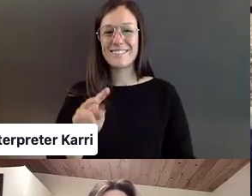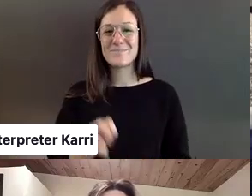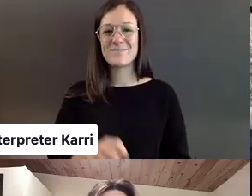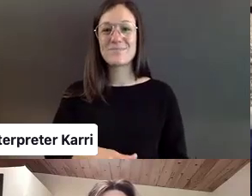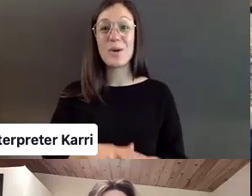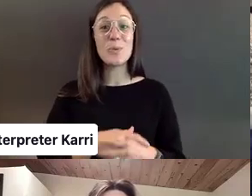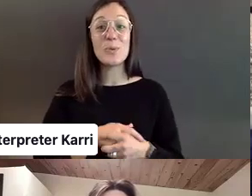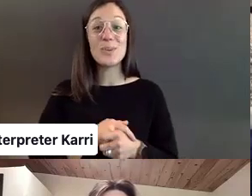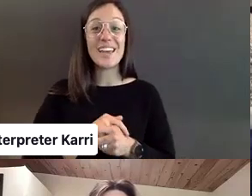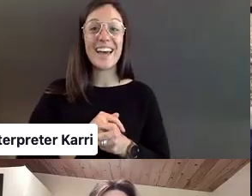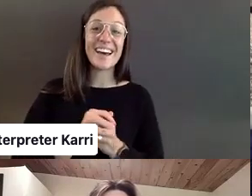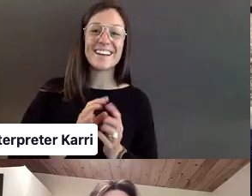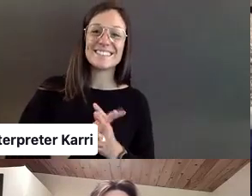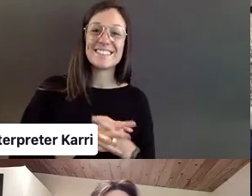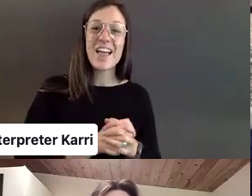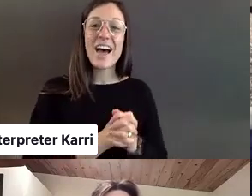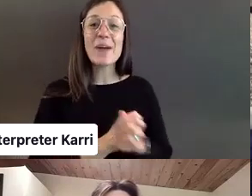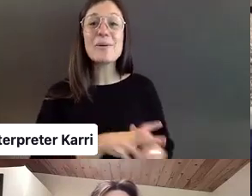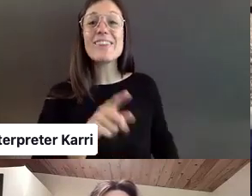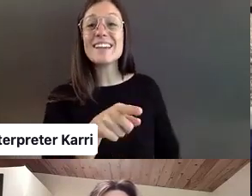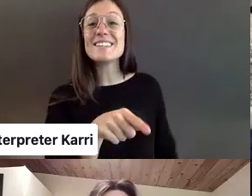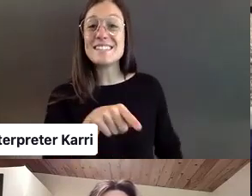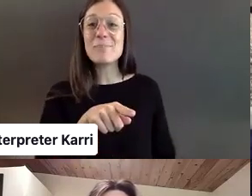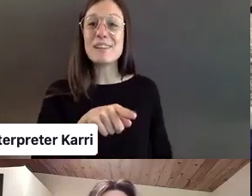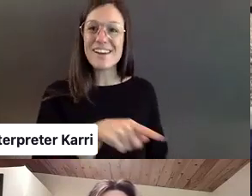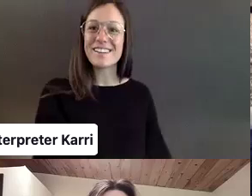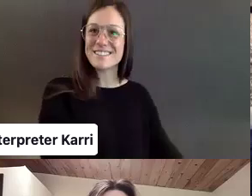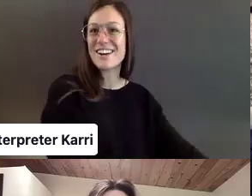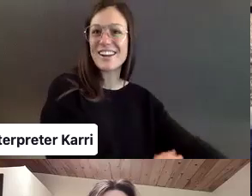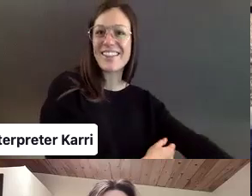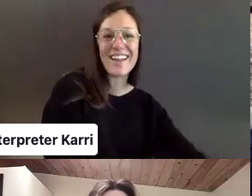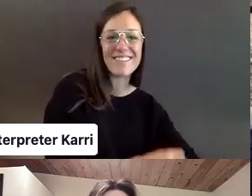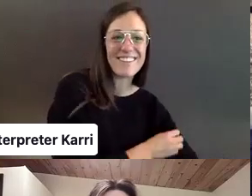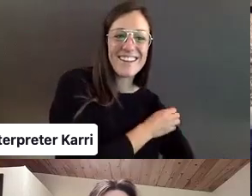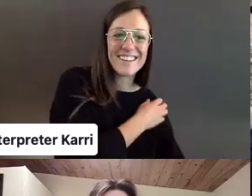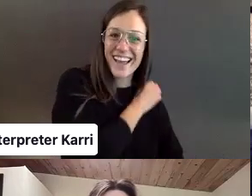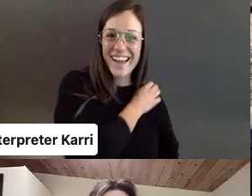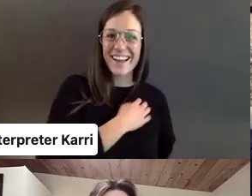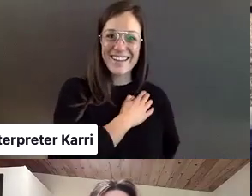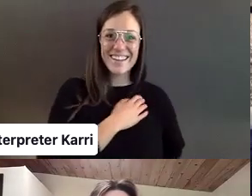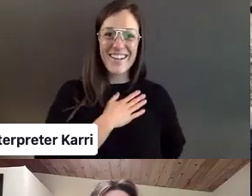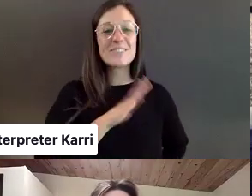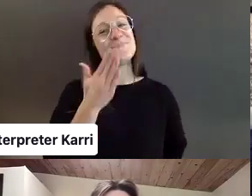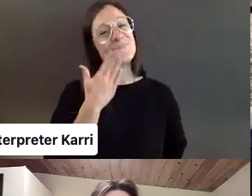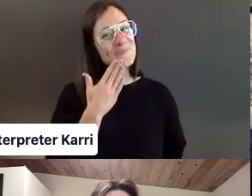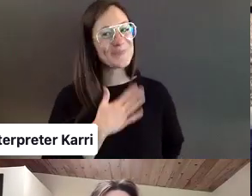in any capacity. I want to be a I would corner. like to see Rihanna on Saturday Night Live. Thank